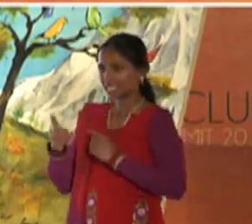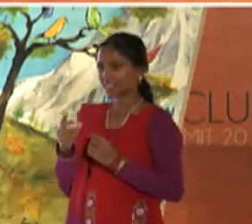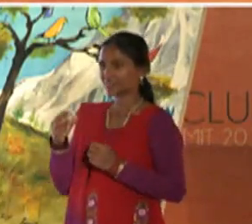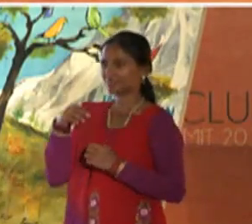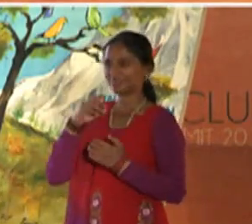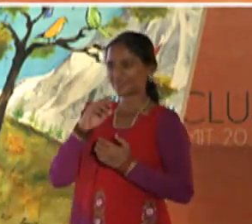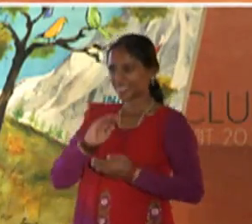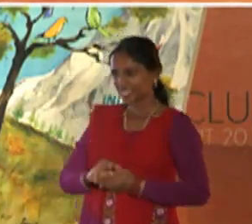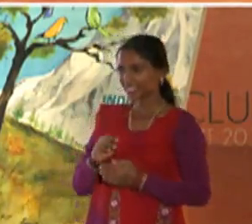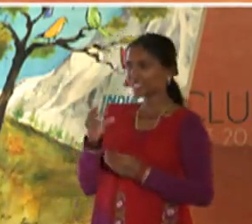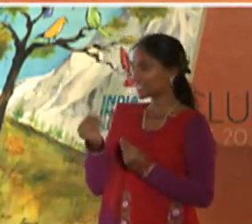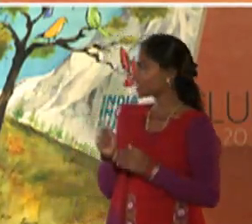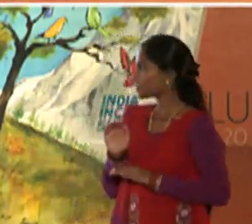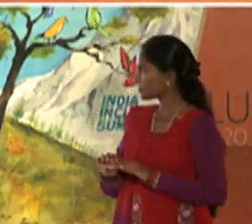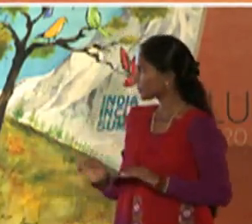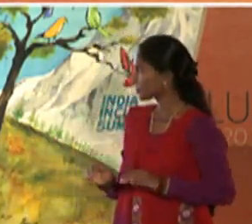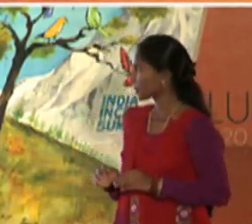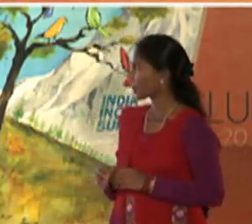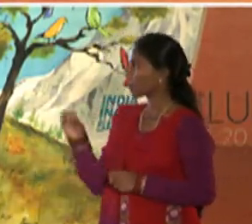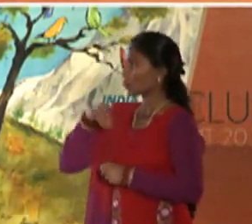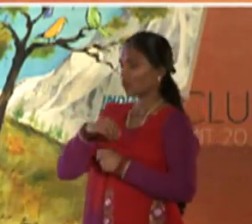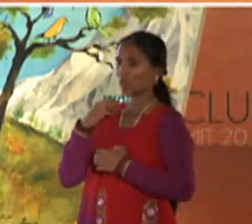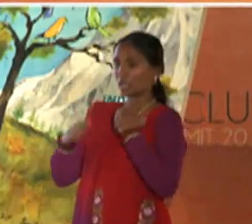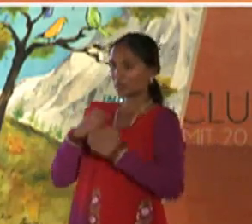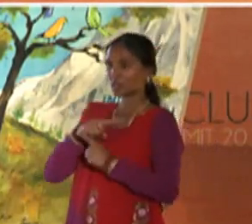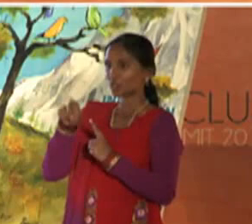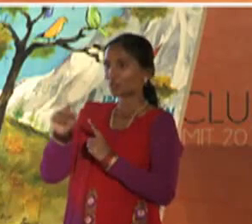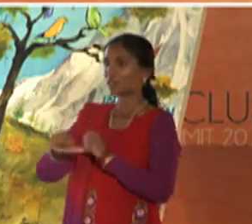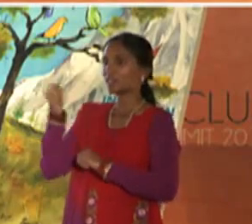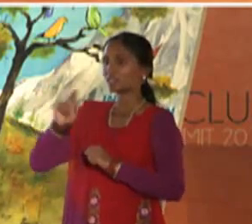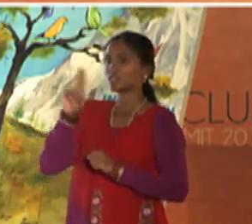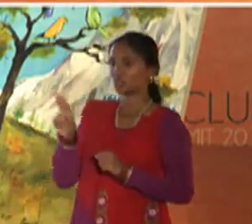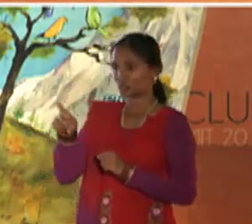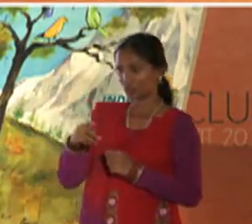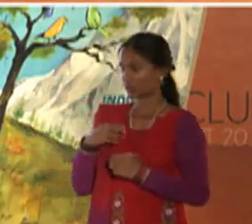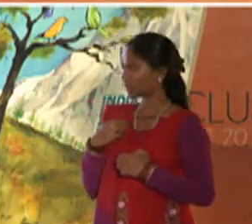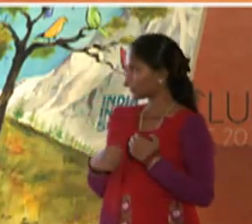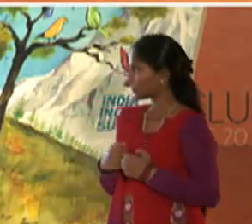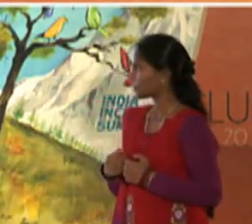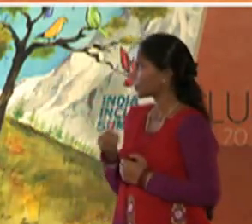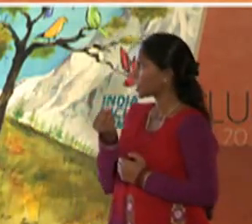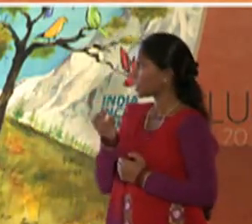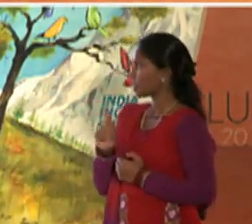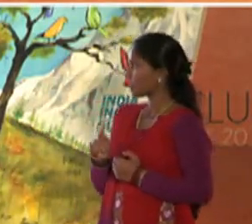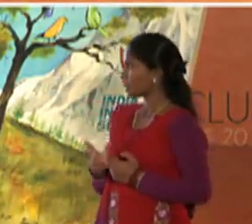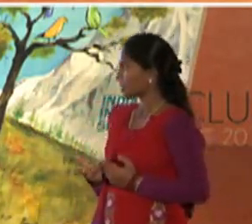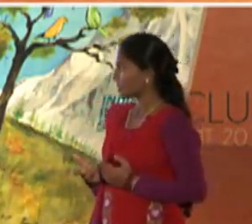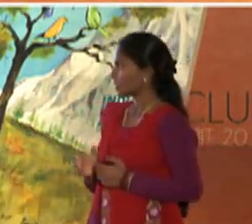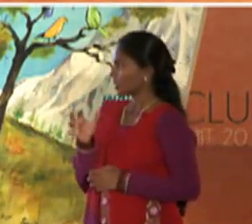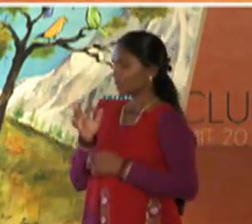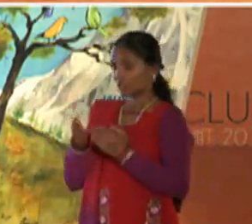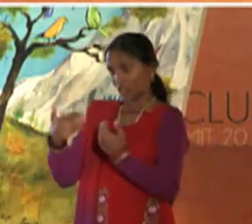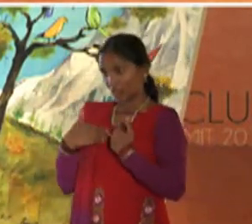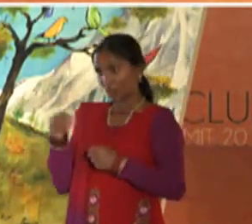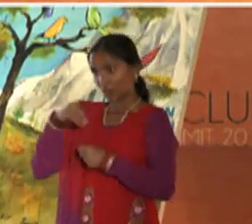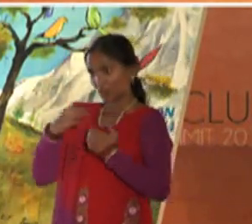something, you're the scum of the earth. It's to evoke emotion about the other character using you, right? Or if you are the protagonist,